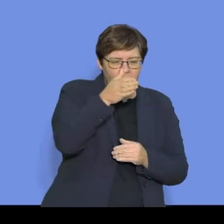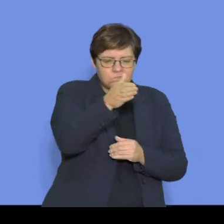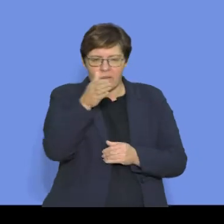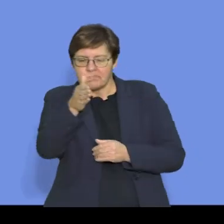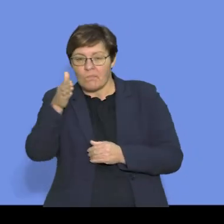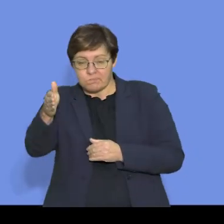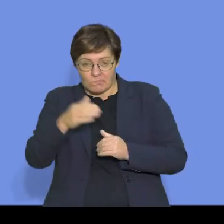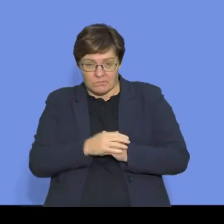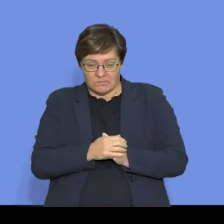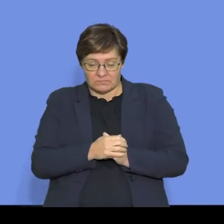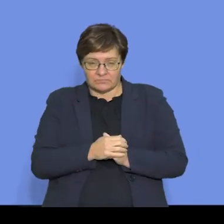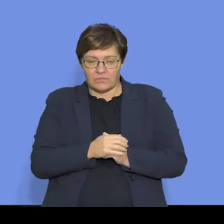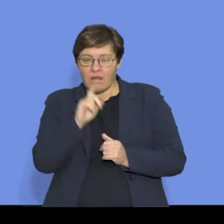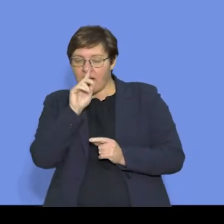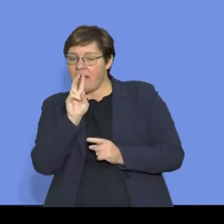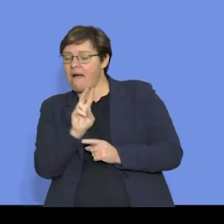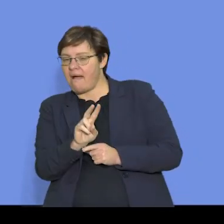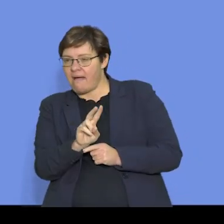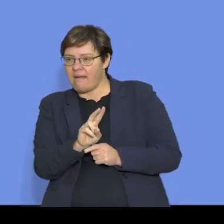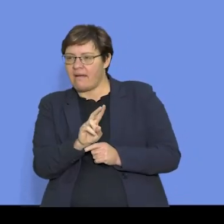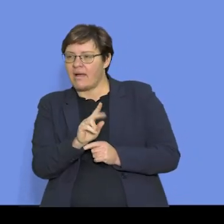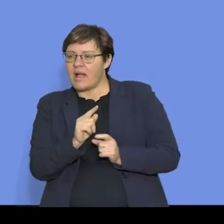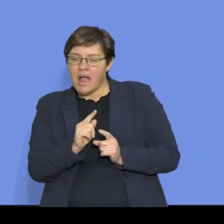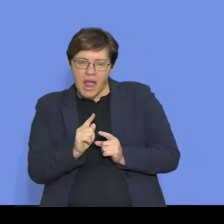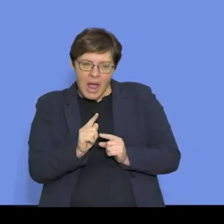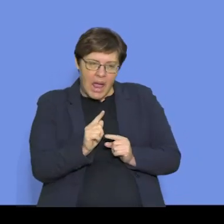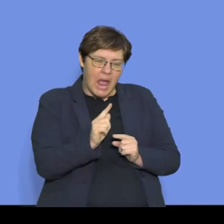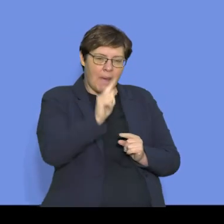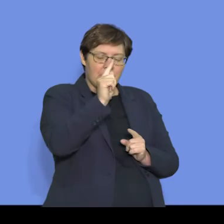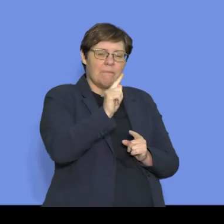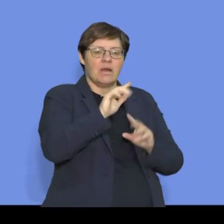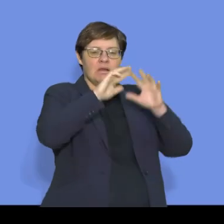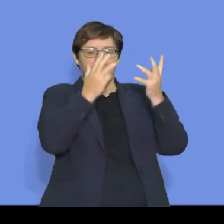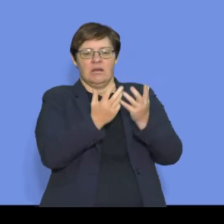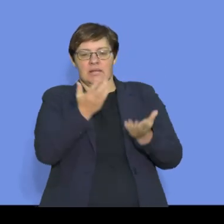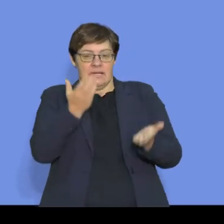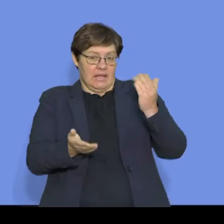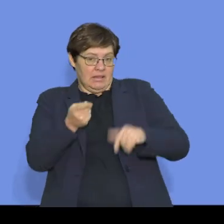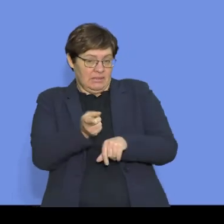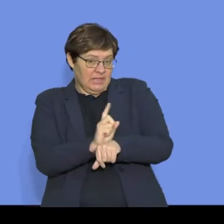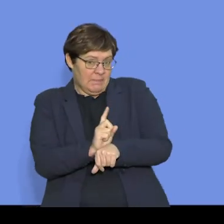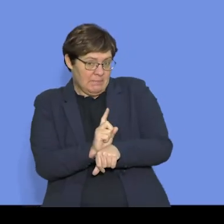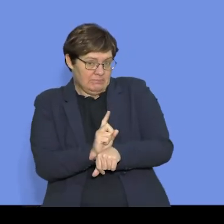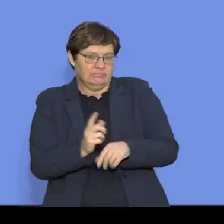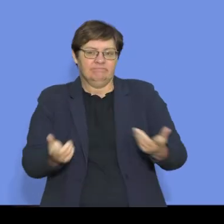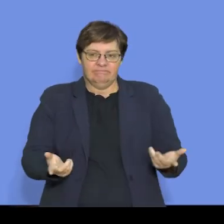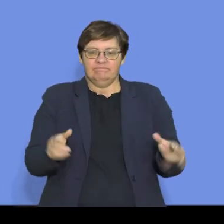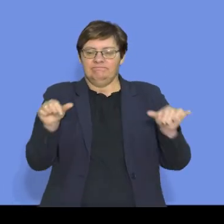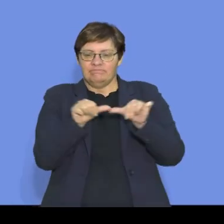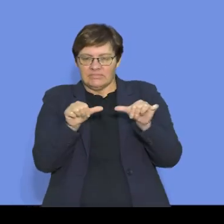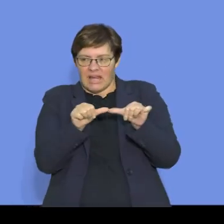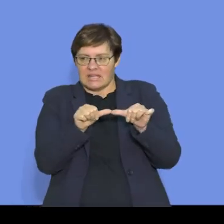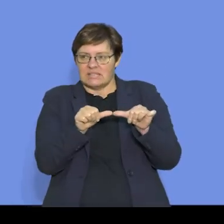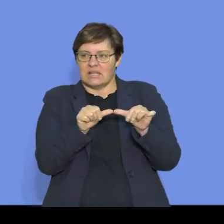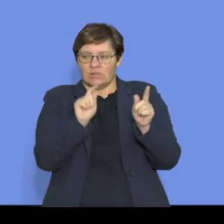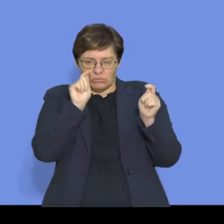And as you'll notice that as we go up the geological time scale, the size of the